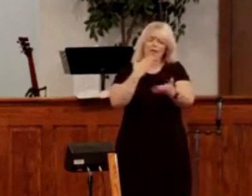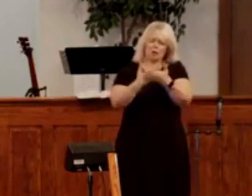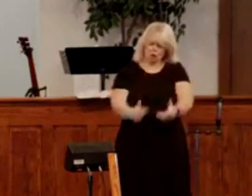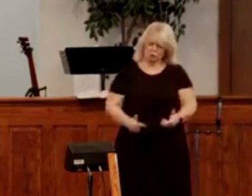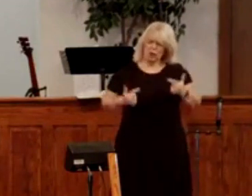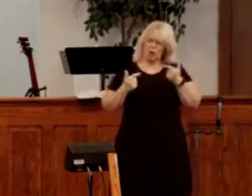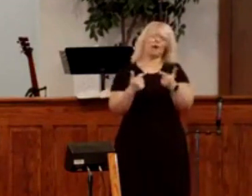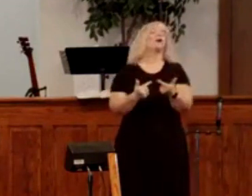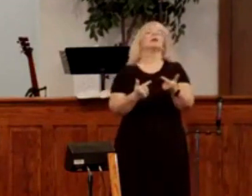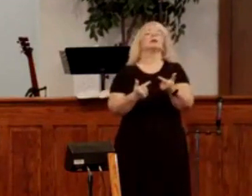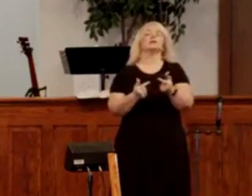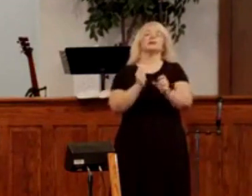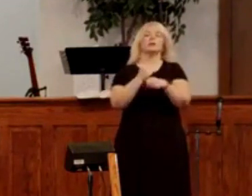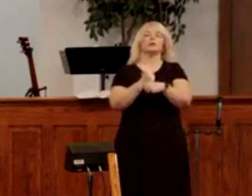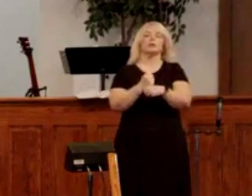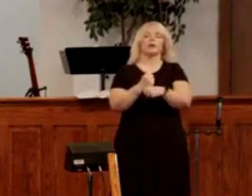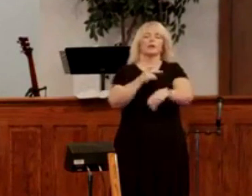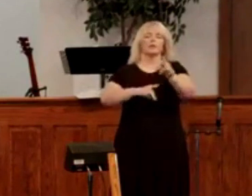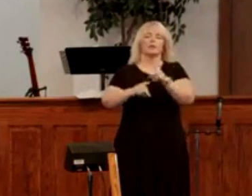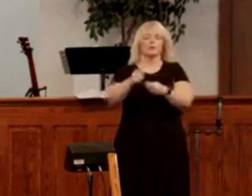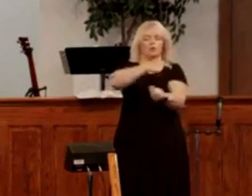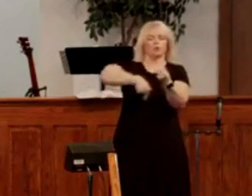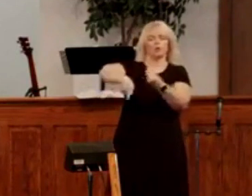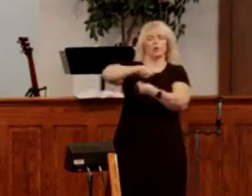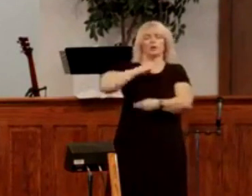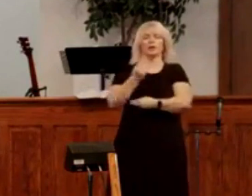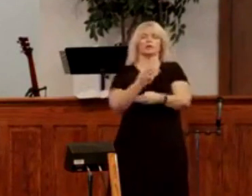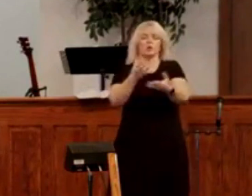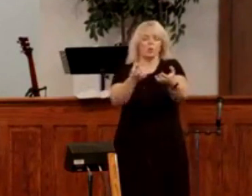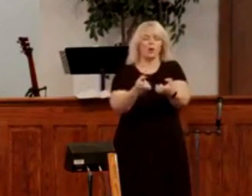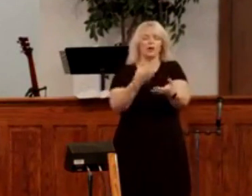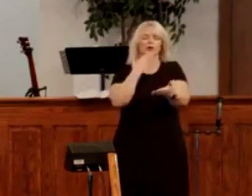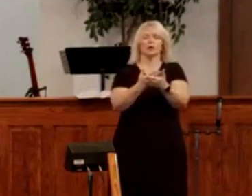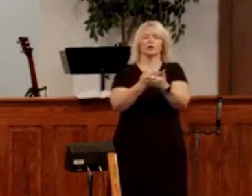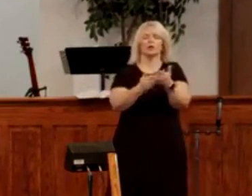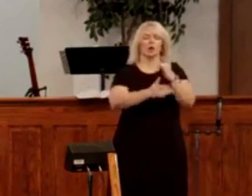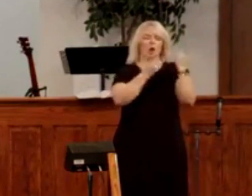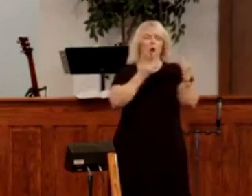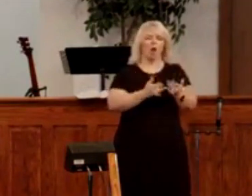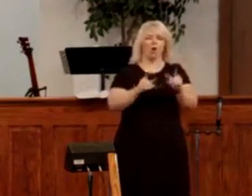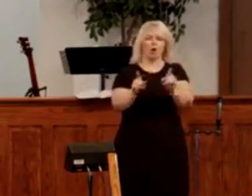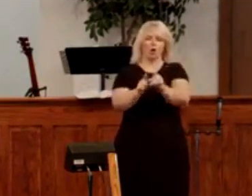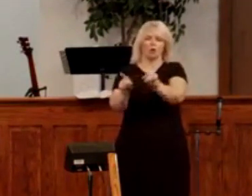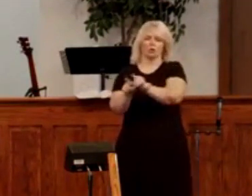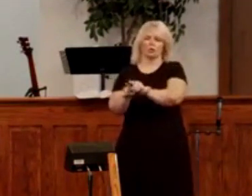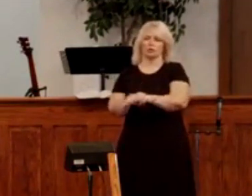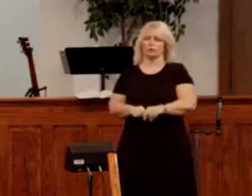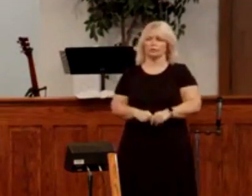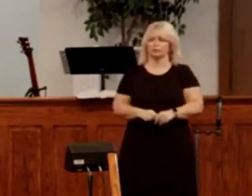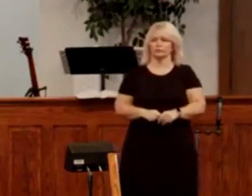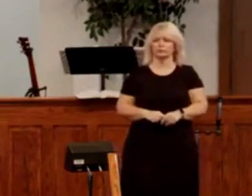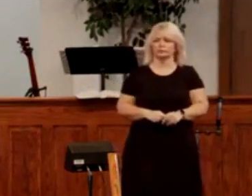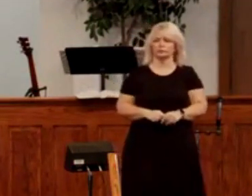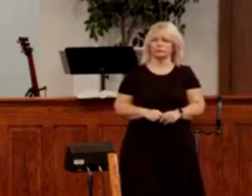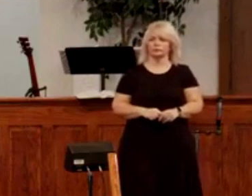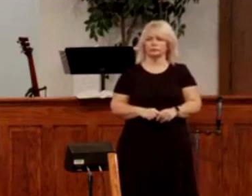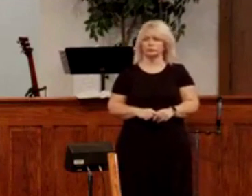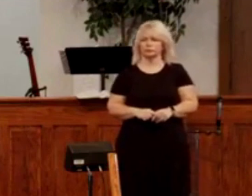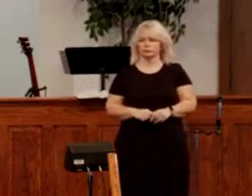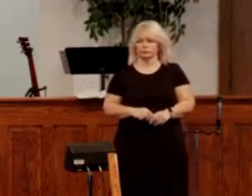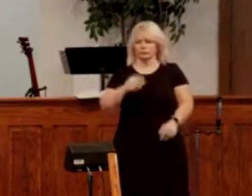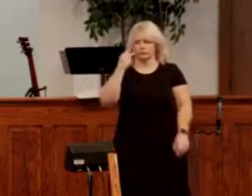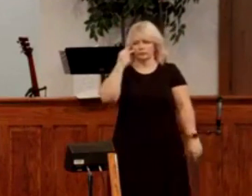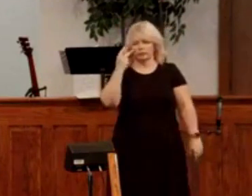life, that it should make those around us want a good heart too. Okay? That's our goal. So let's go to the text. Let's see